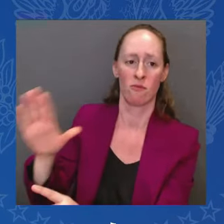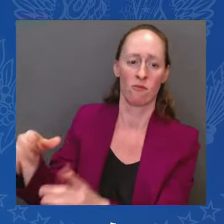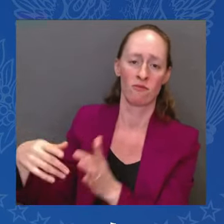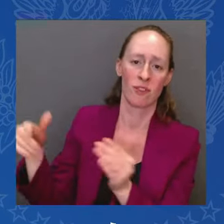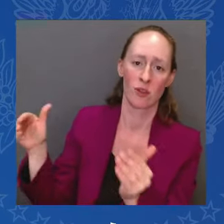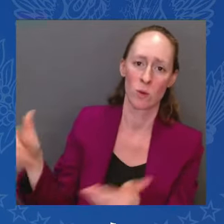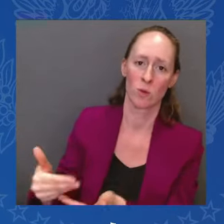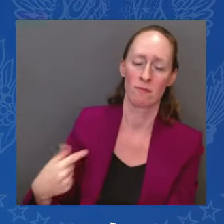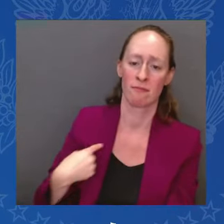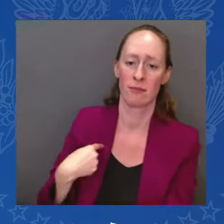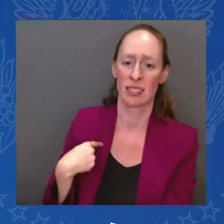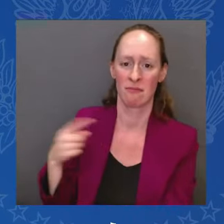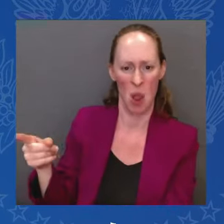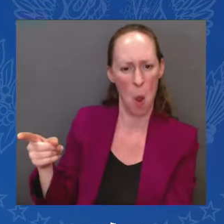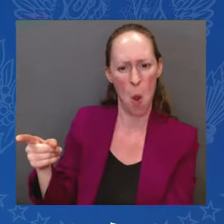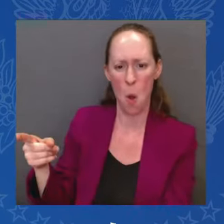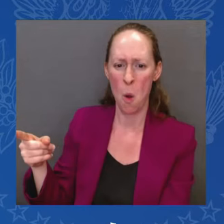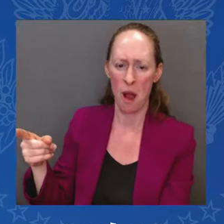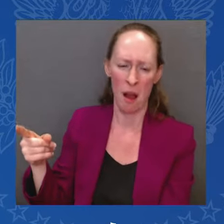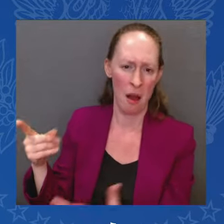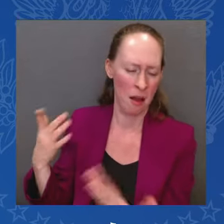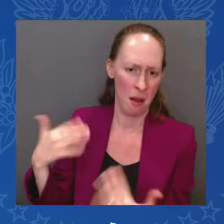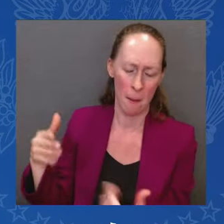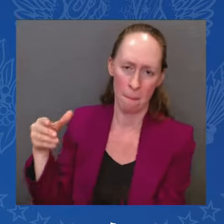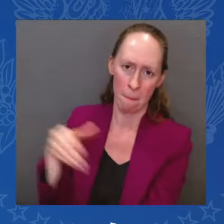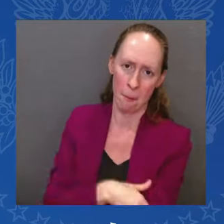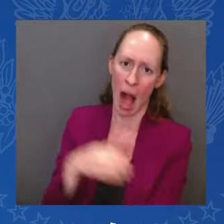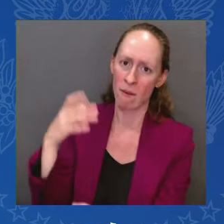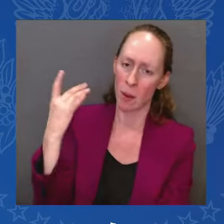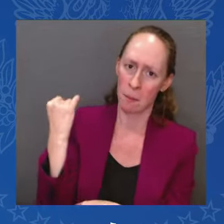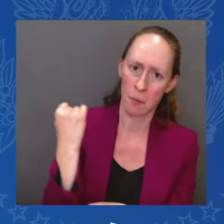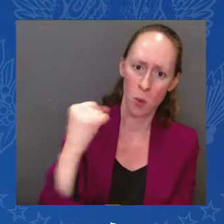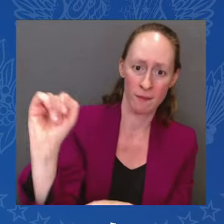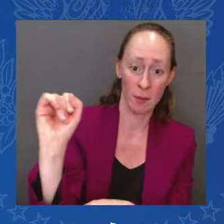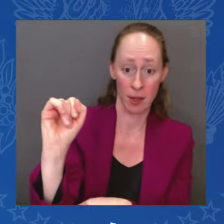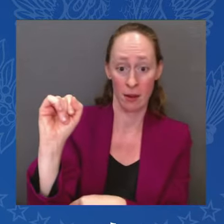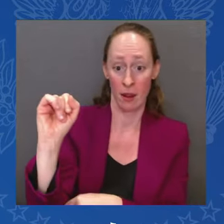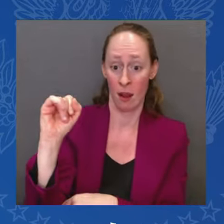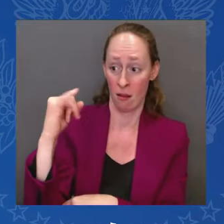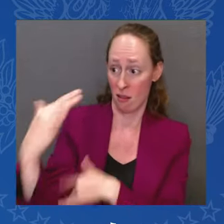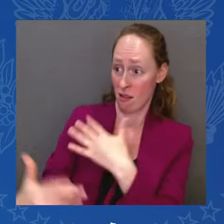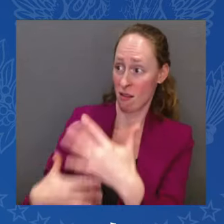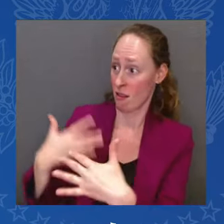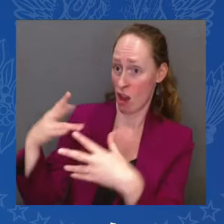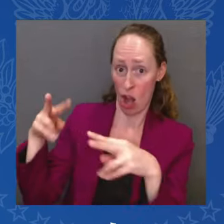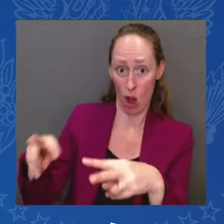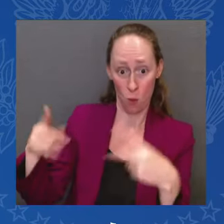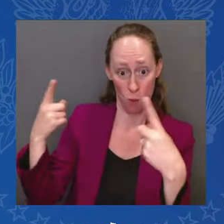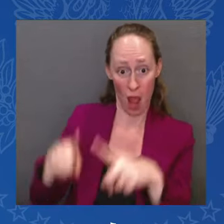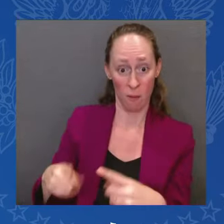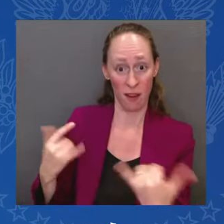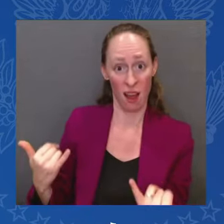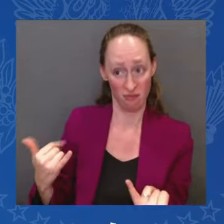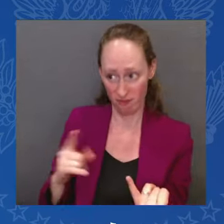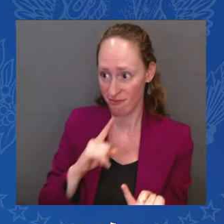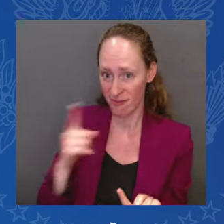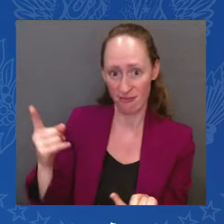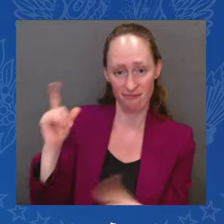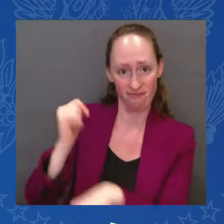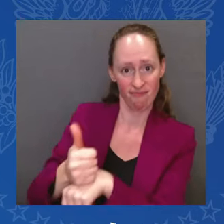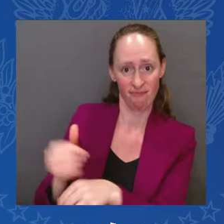movement that's turning a cause into reality. You know, you're the big reason why I'm so optimistic about America's